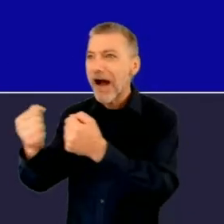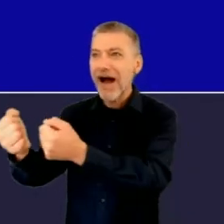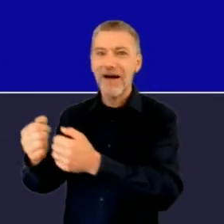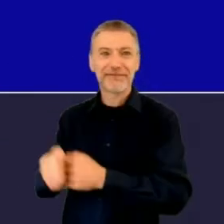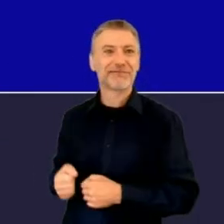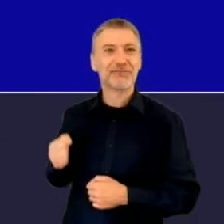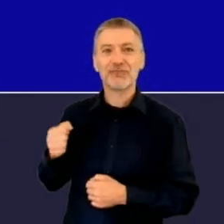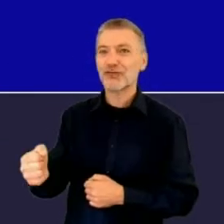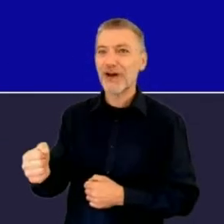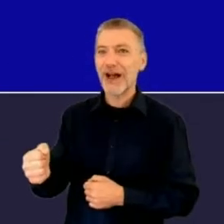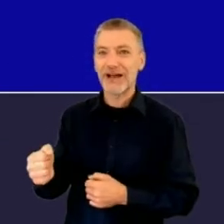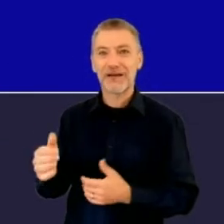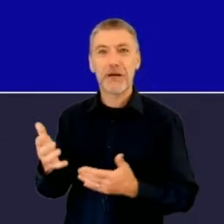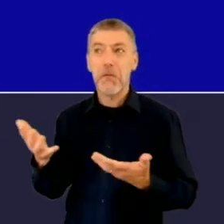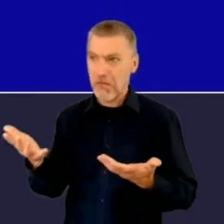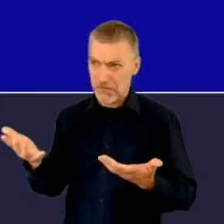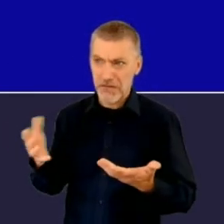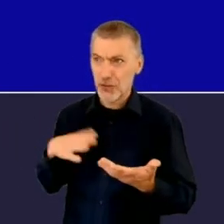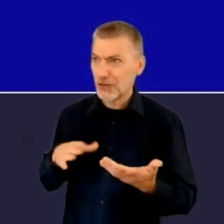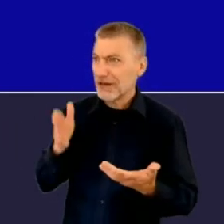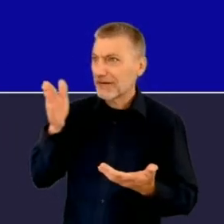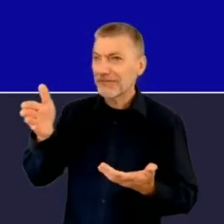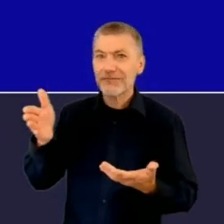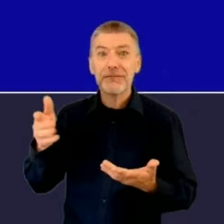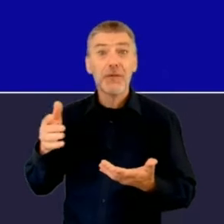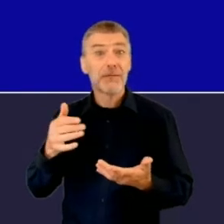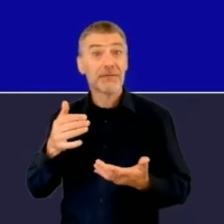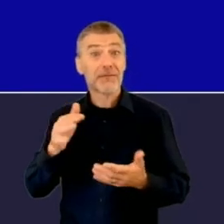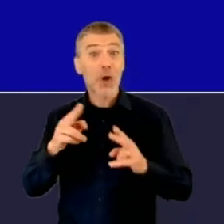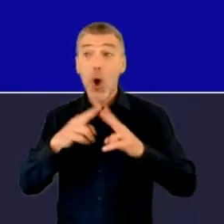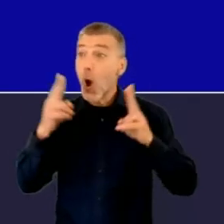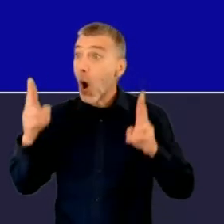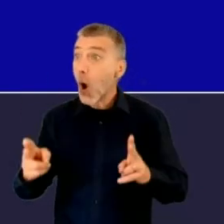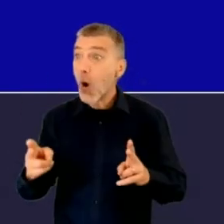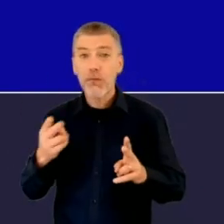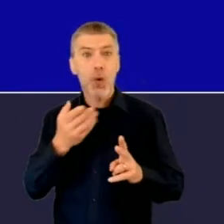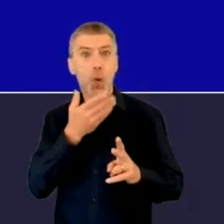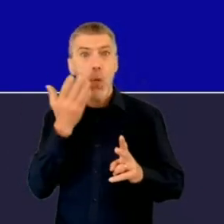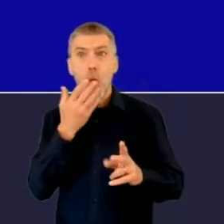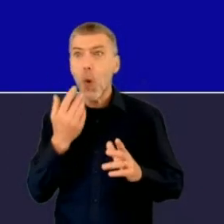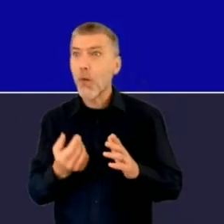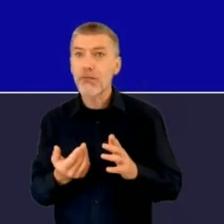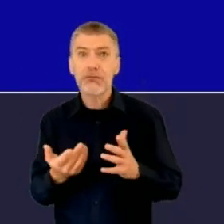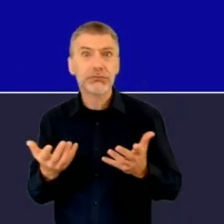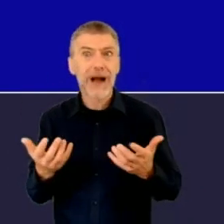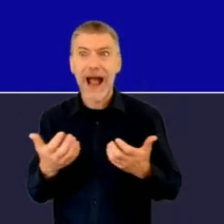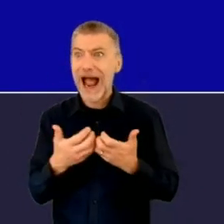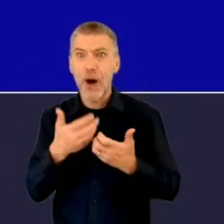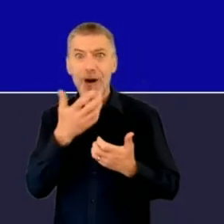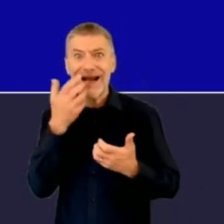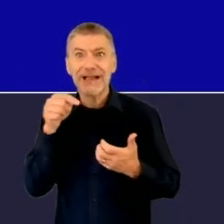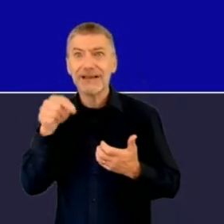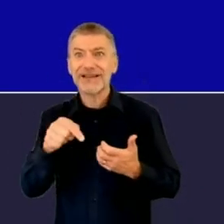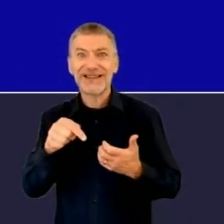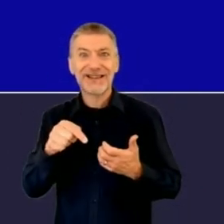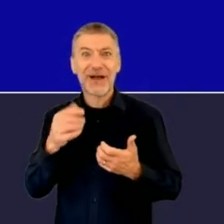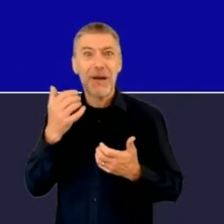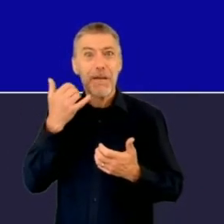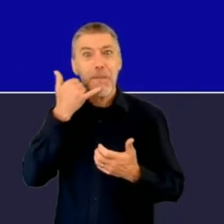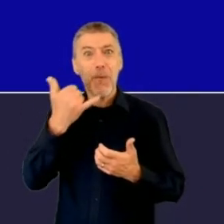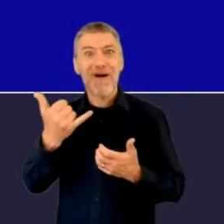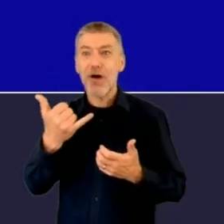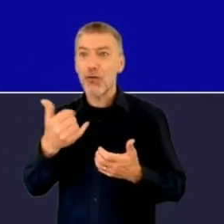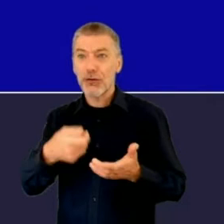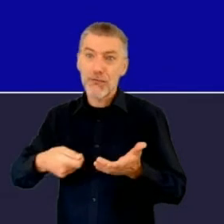your homes or plugging your phone into the wall, all of these things need they all need power. And